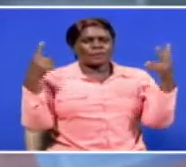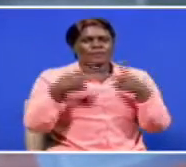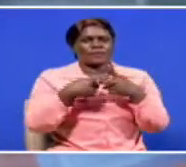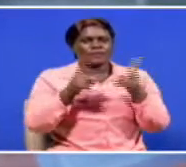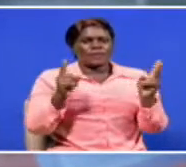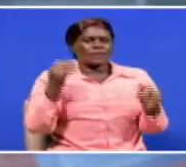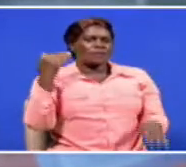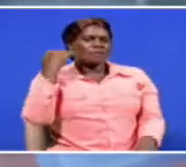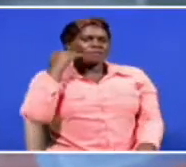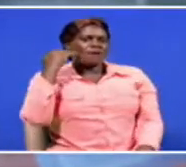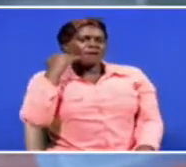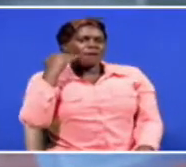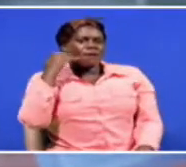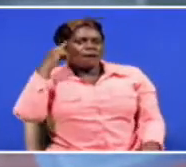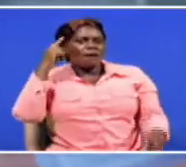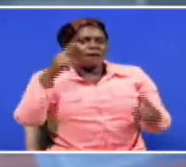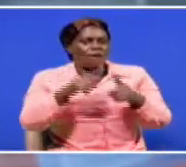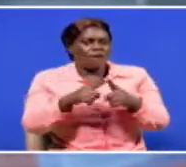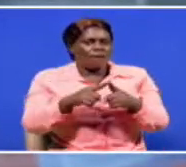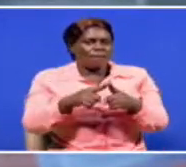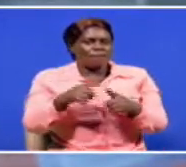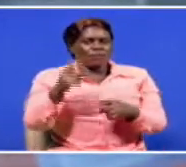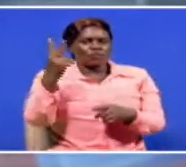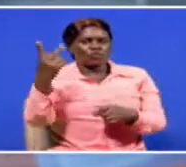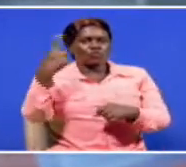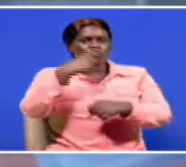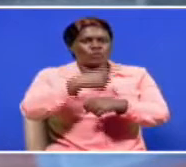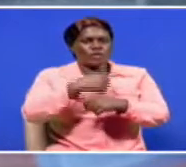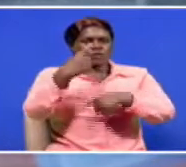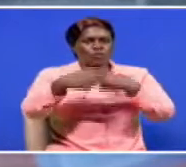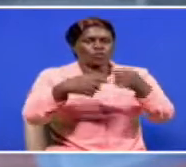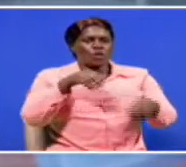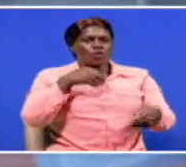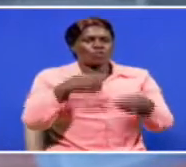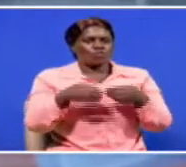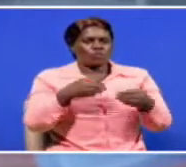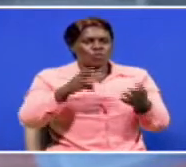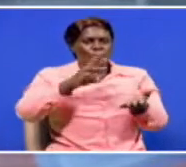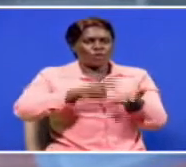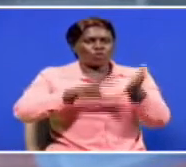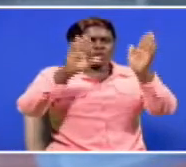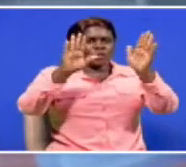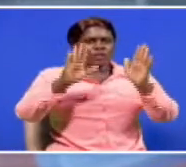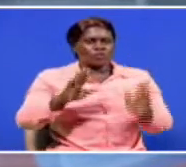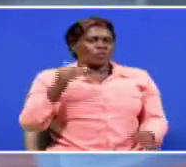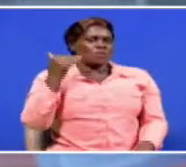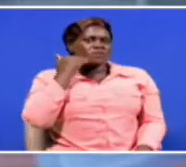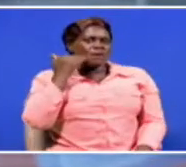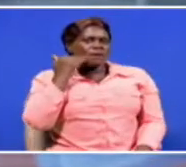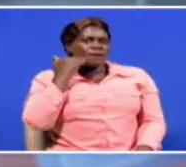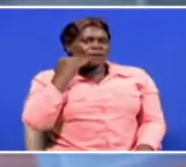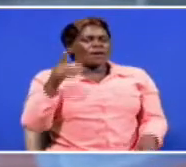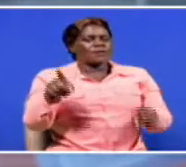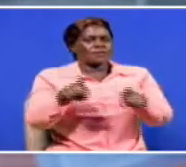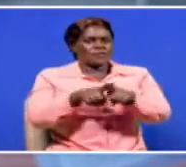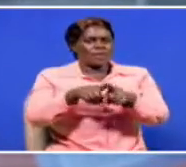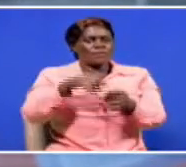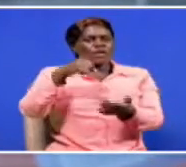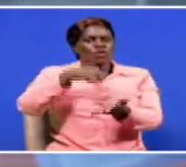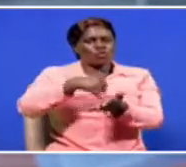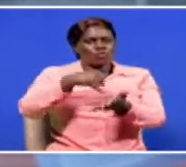launched in Siaya is meant to last for 2 more days. Busia, Migori, Kisumu and Siaya are also covered